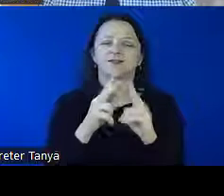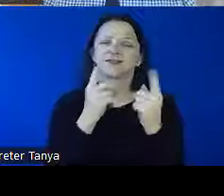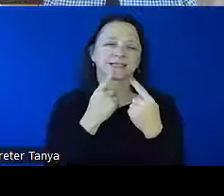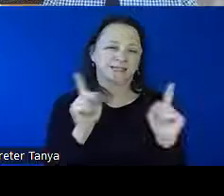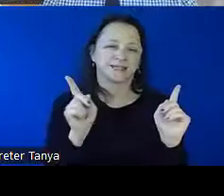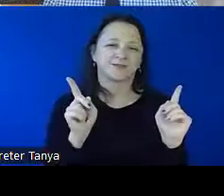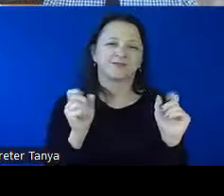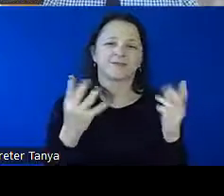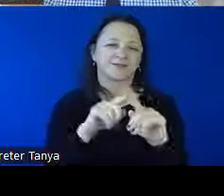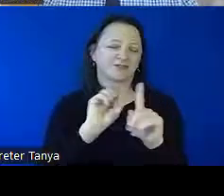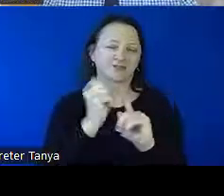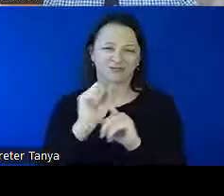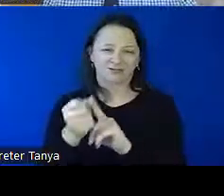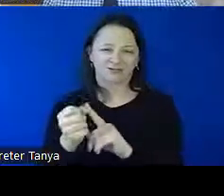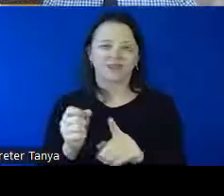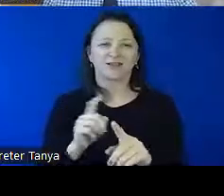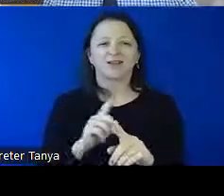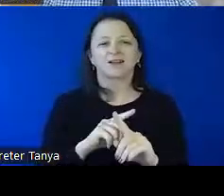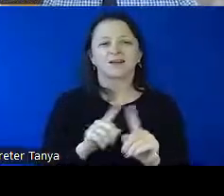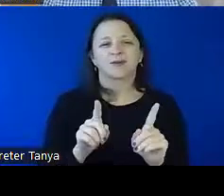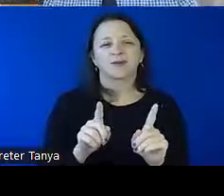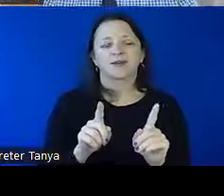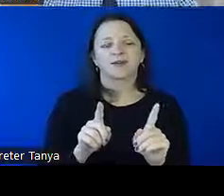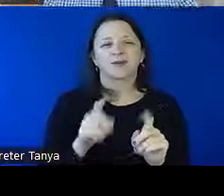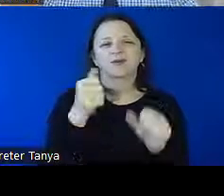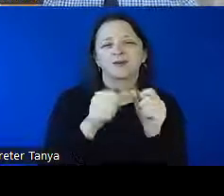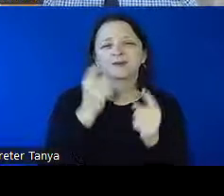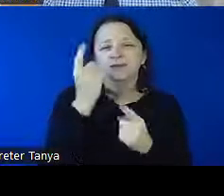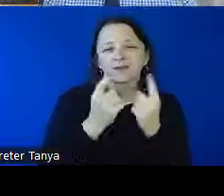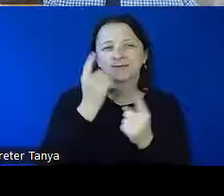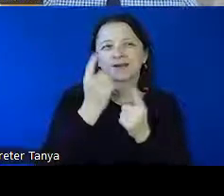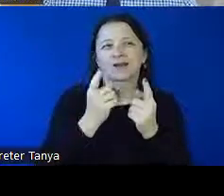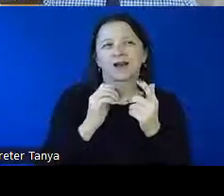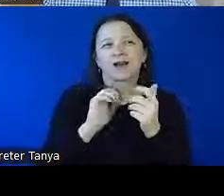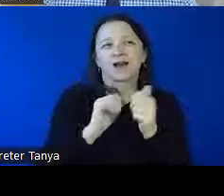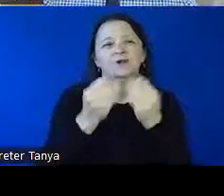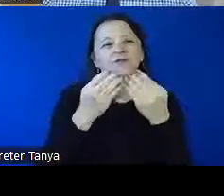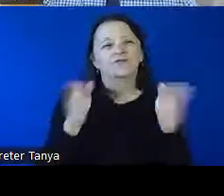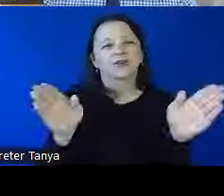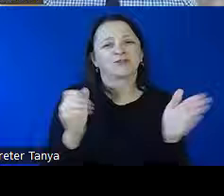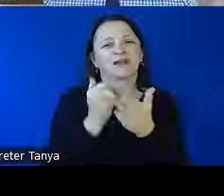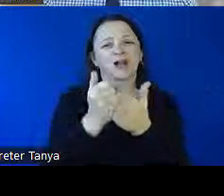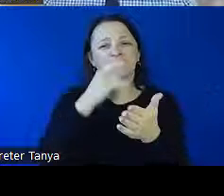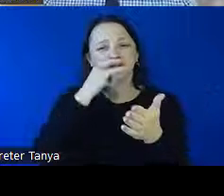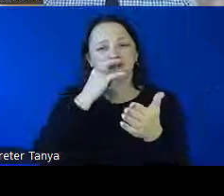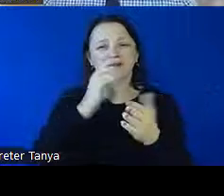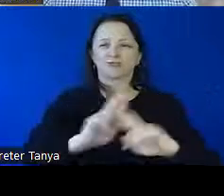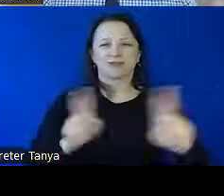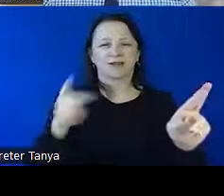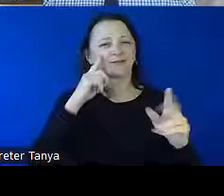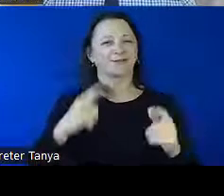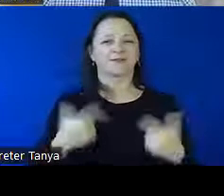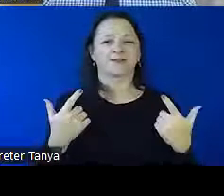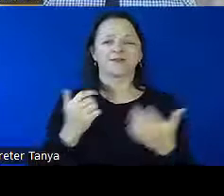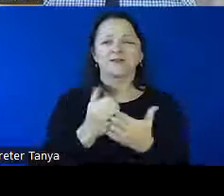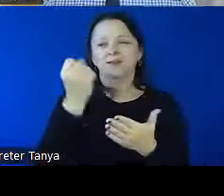cases. But in engineering success, we should also be thinking about how we can just generally set them up, right? What can we do to help them understand